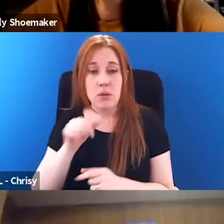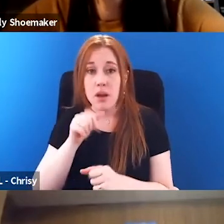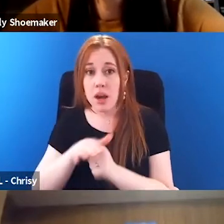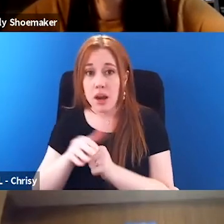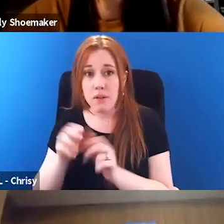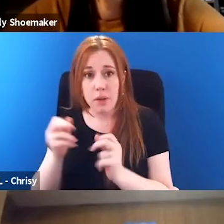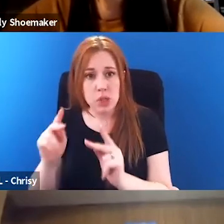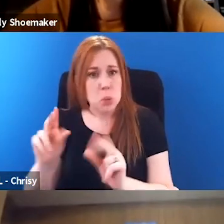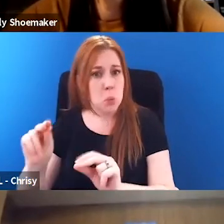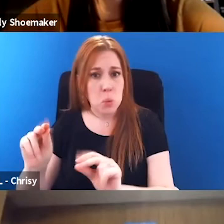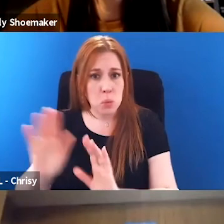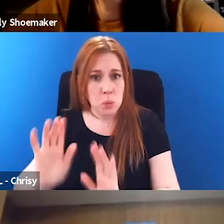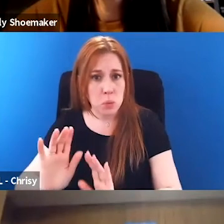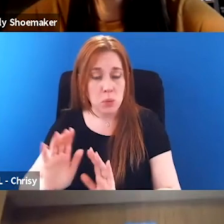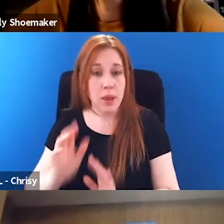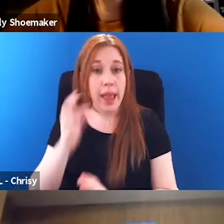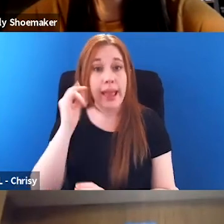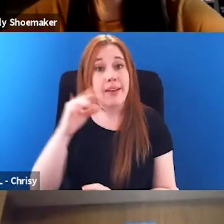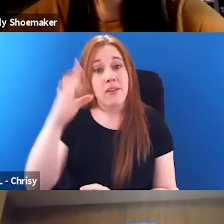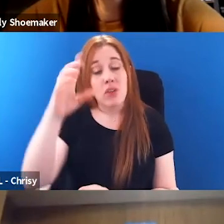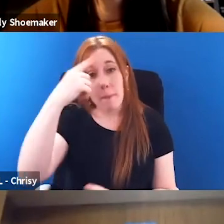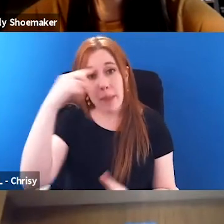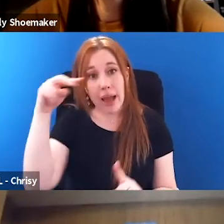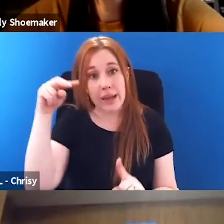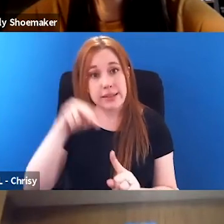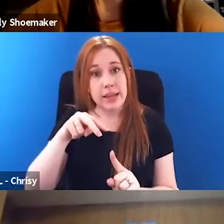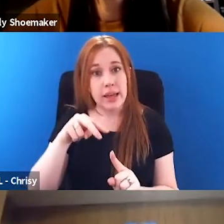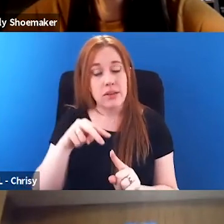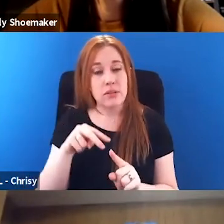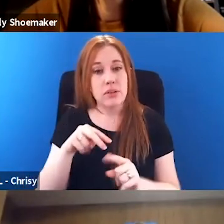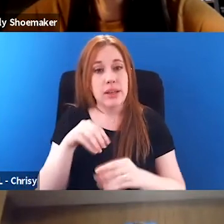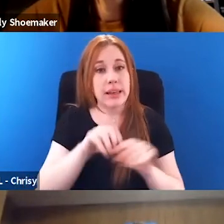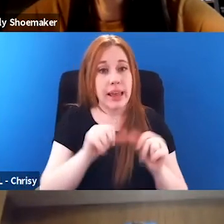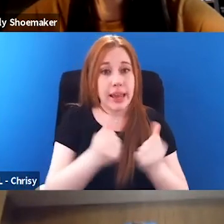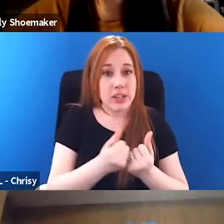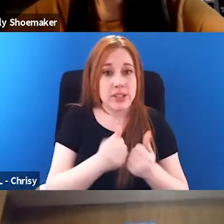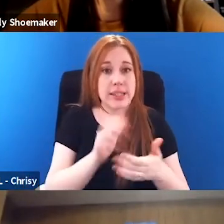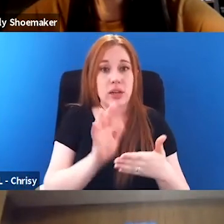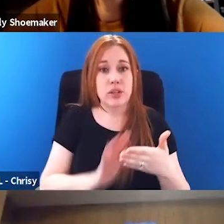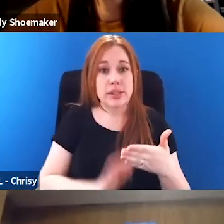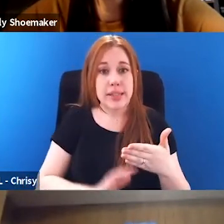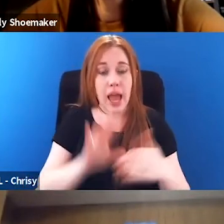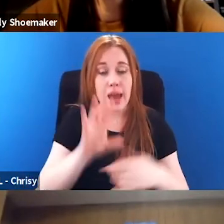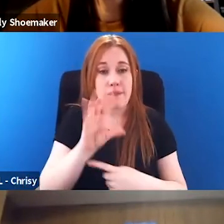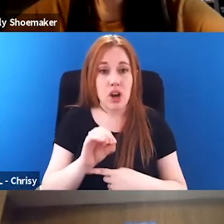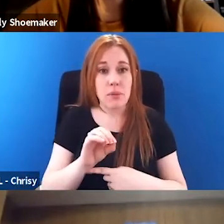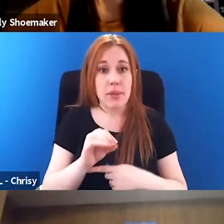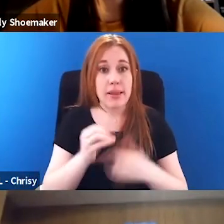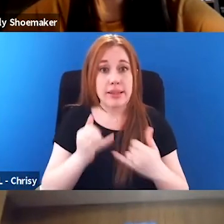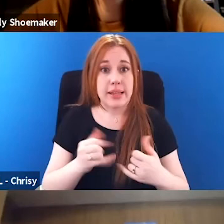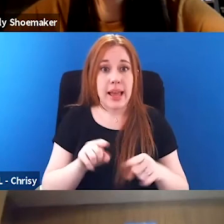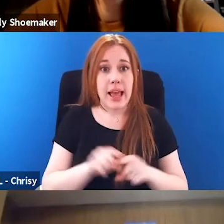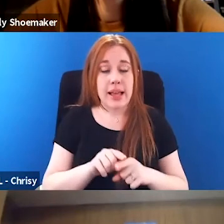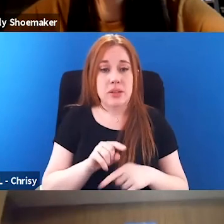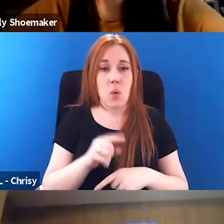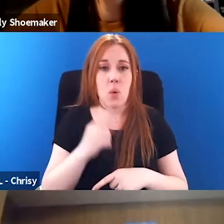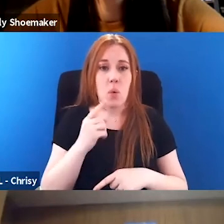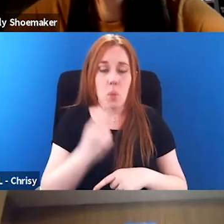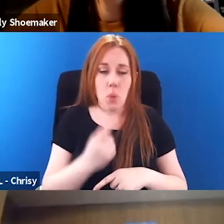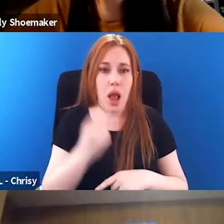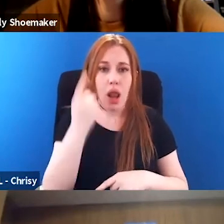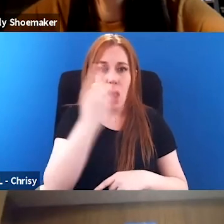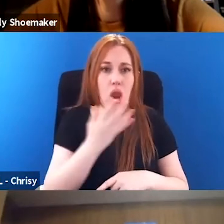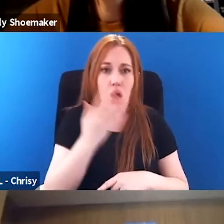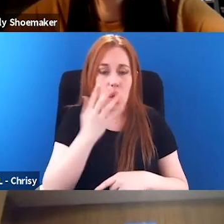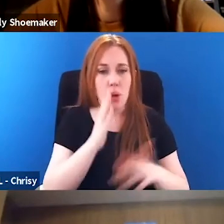But if you have the mindset of being an agency or a design firm, that existing as a monolith is going to prepare you and position